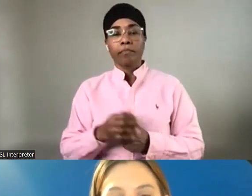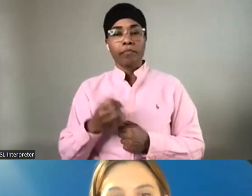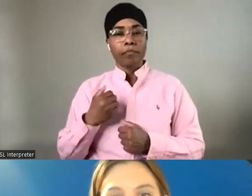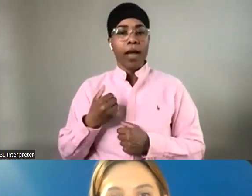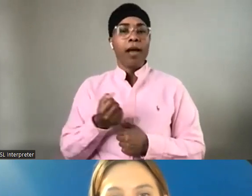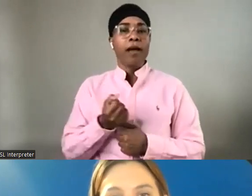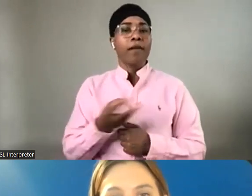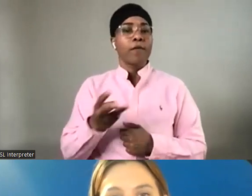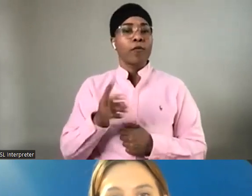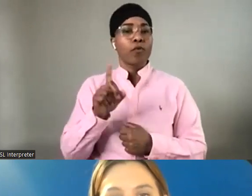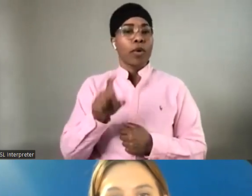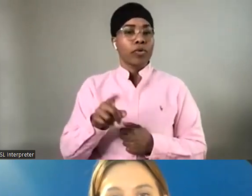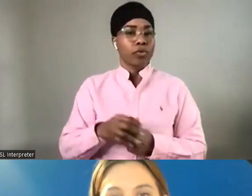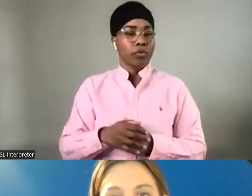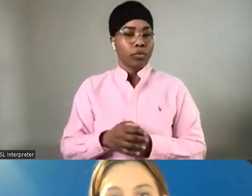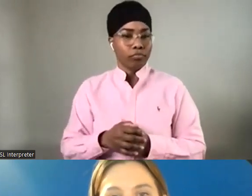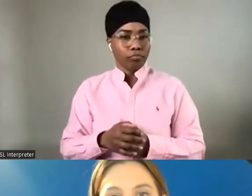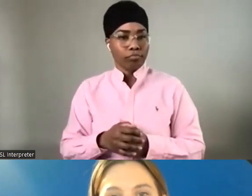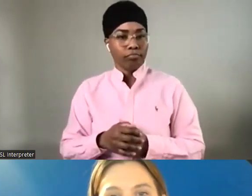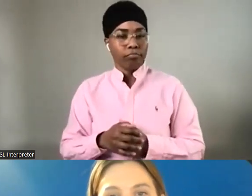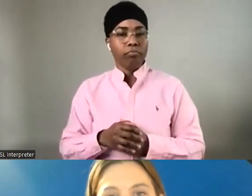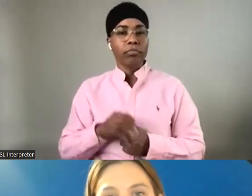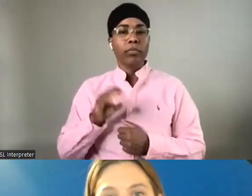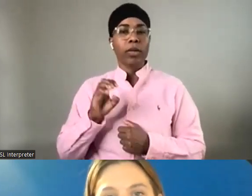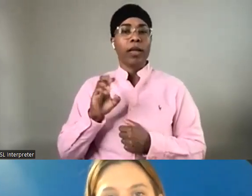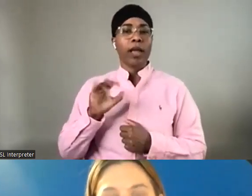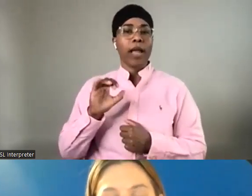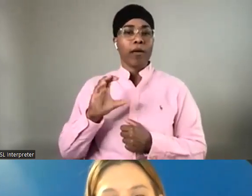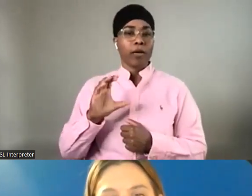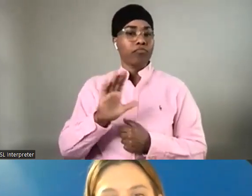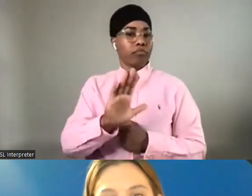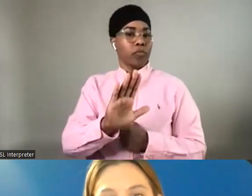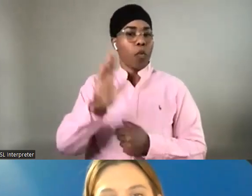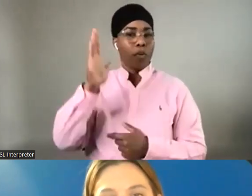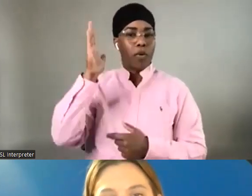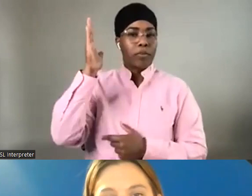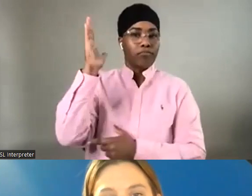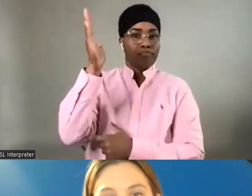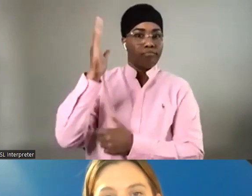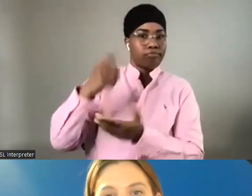questions, you know, following Eric's discussion of like, what is the